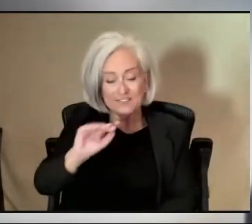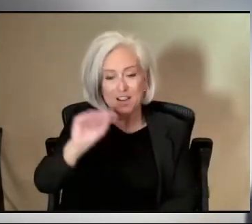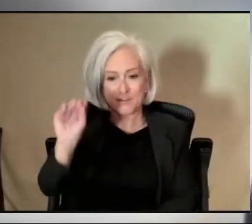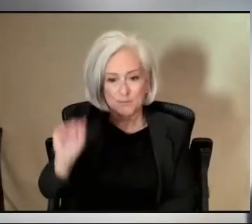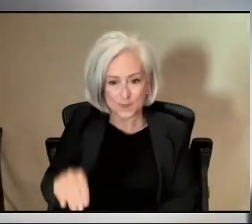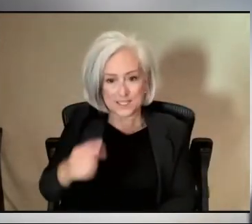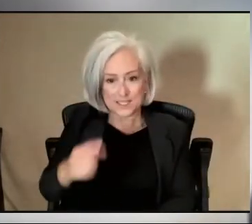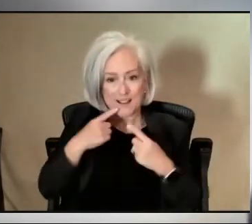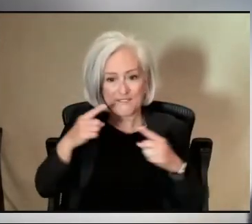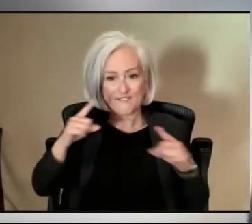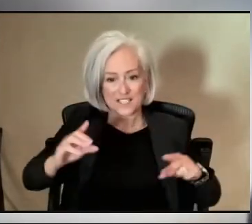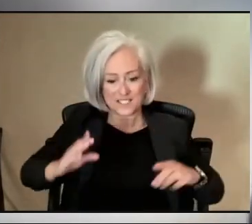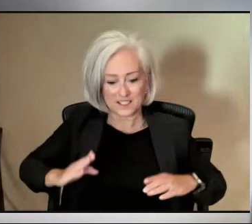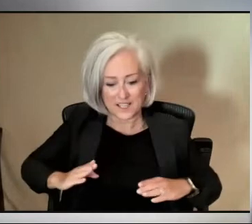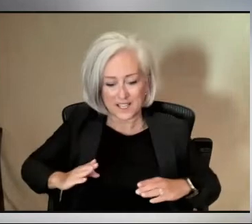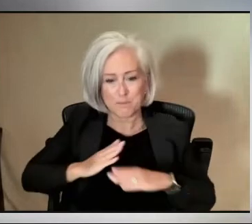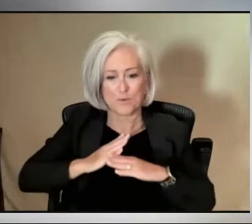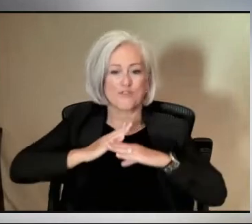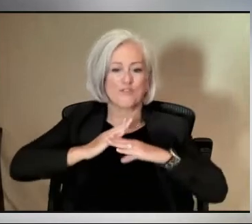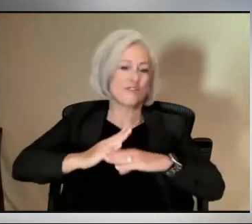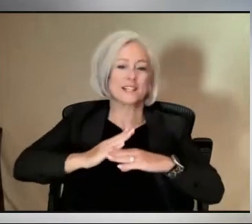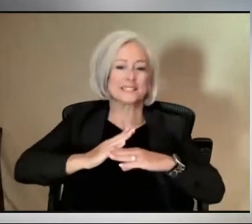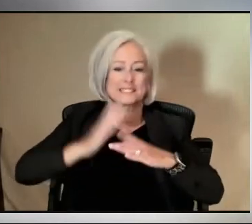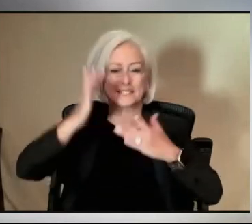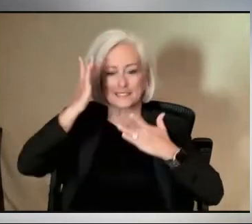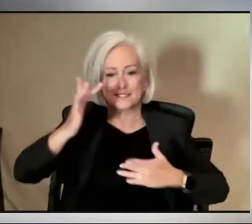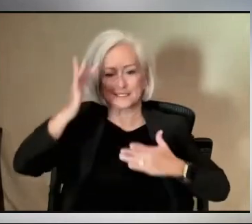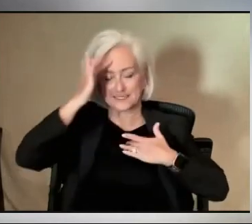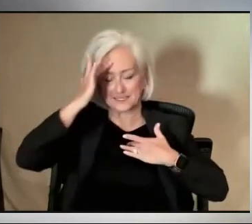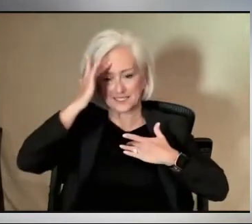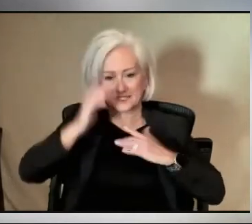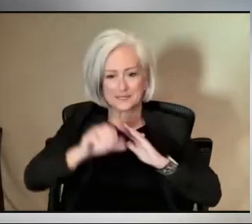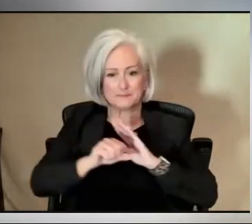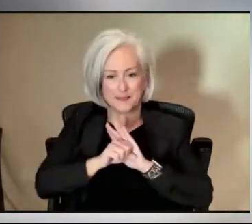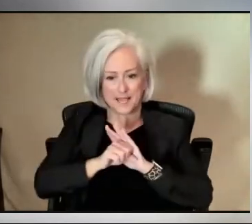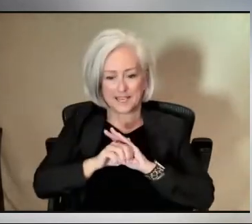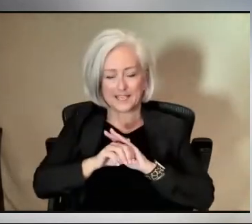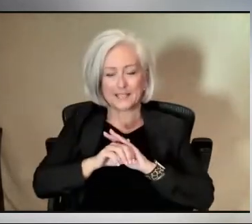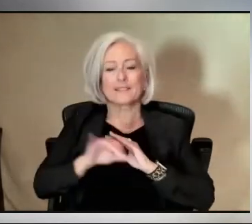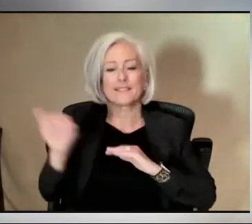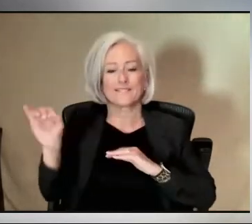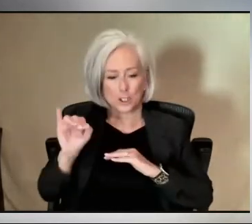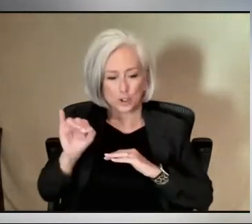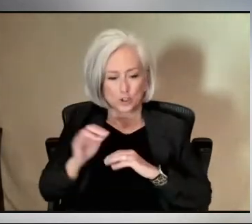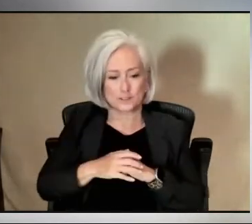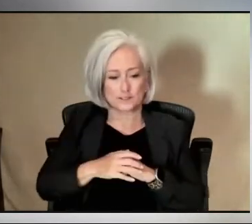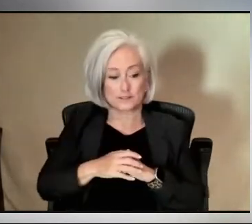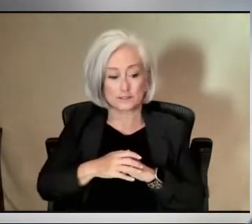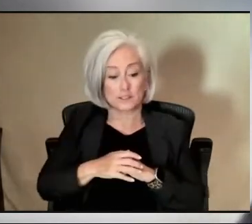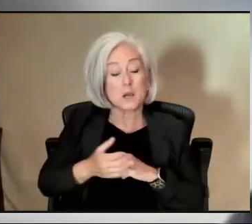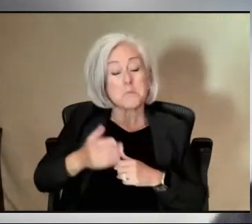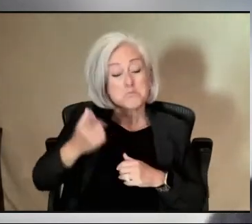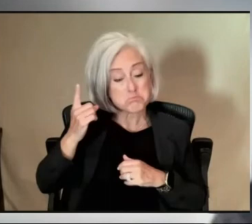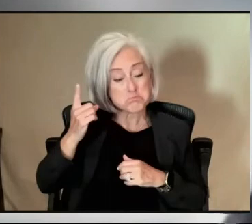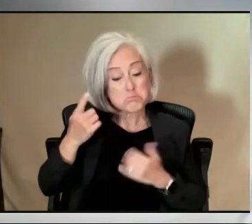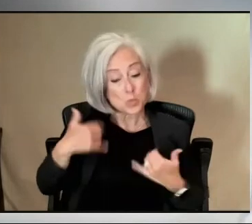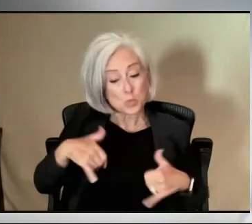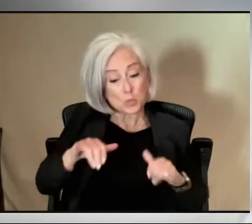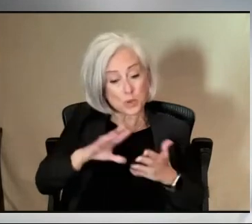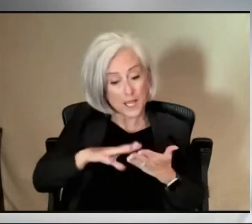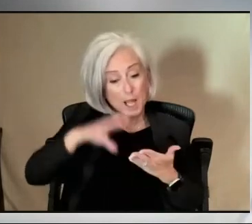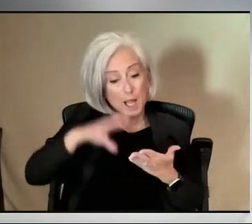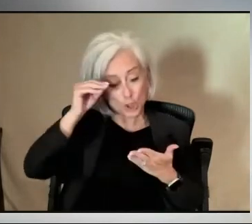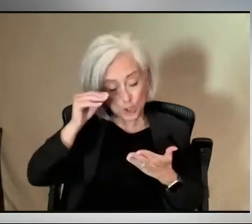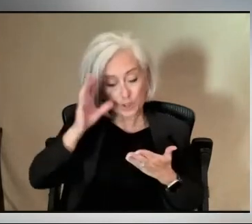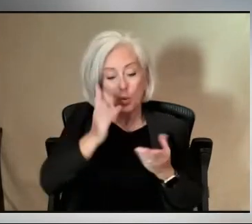in preventing symptomatic infection. We then learned that that will fade with time and be